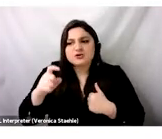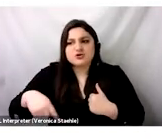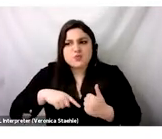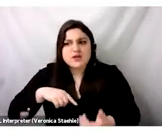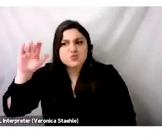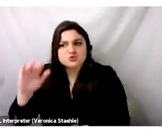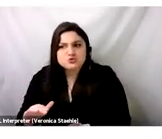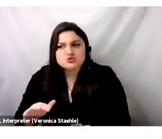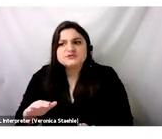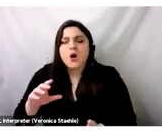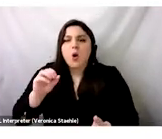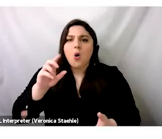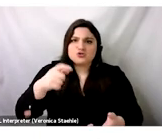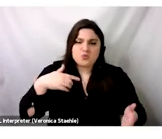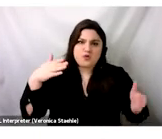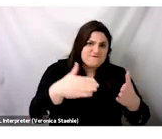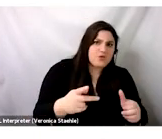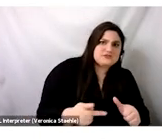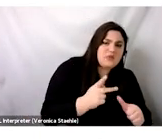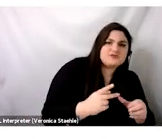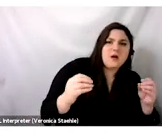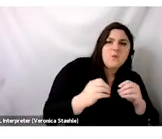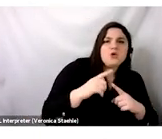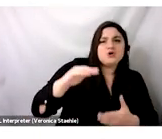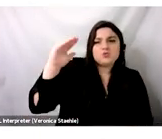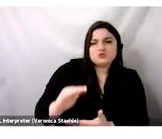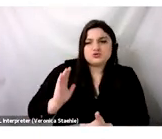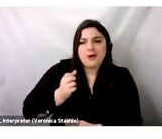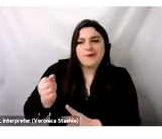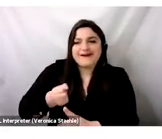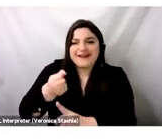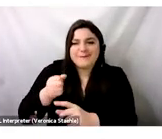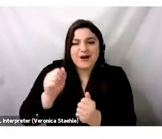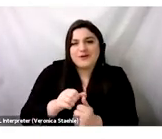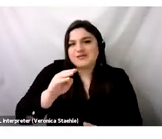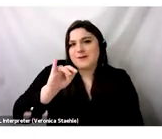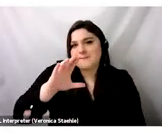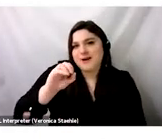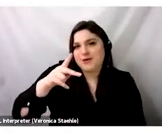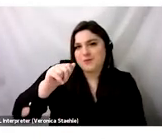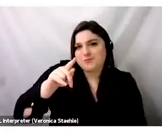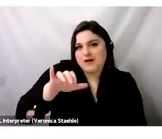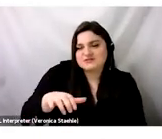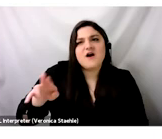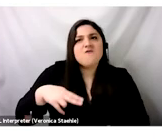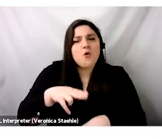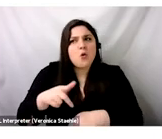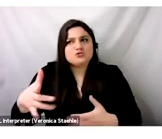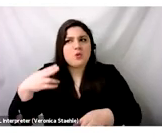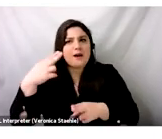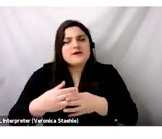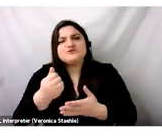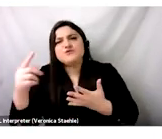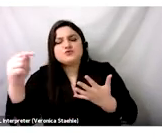minimizing contact and impact with microplastics? You know, you covered a few ways, but I think it would